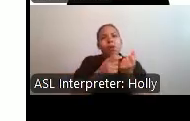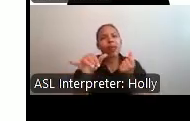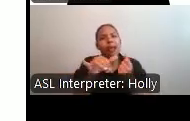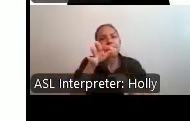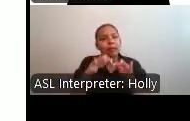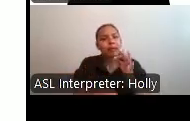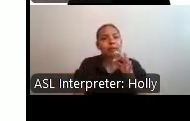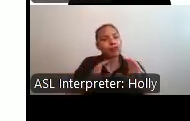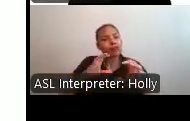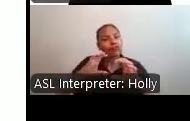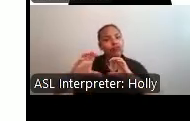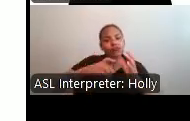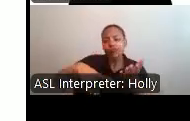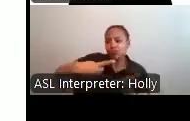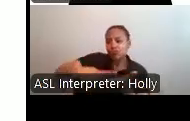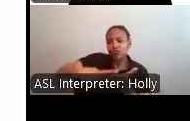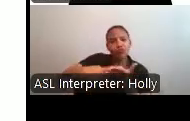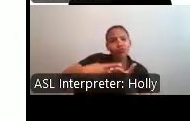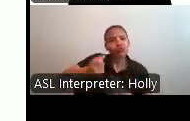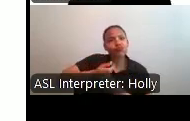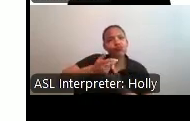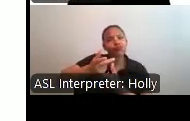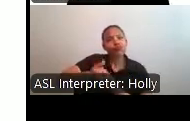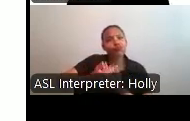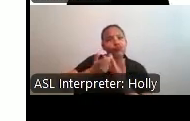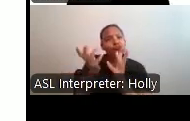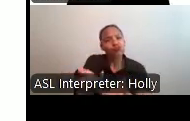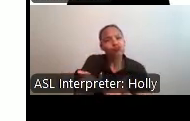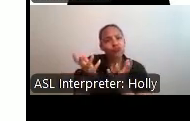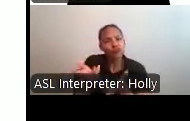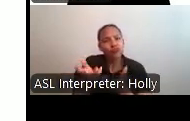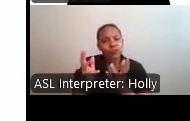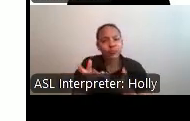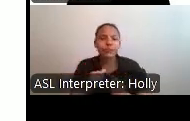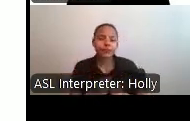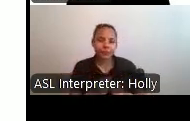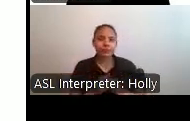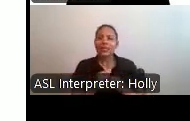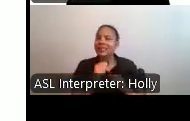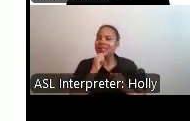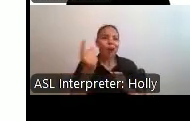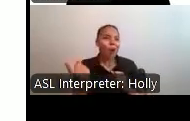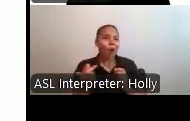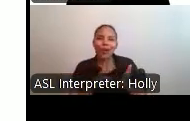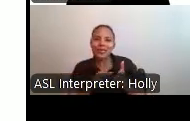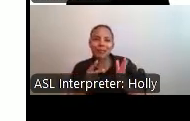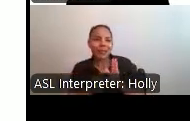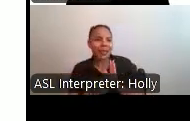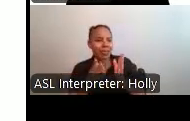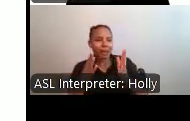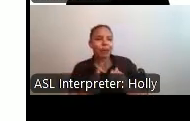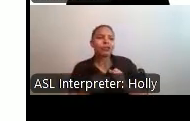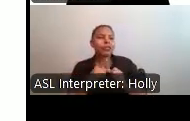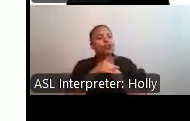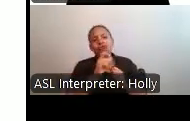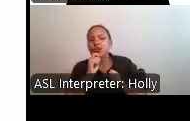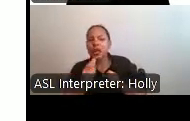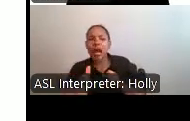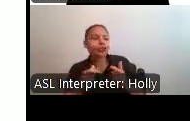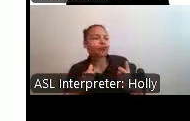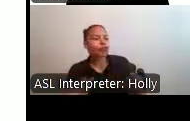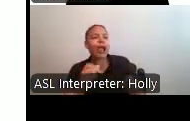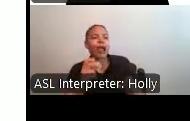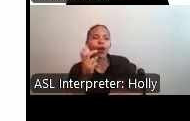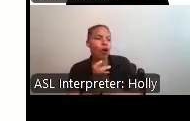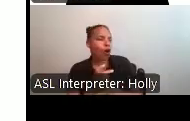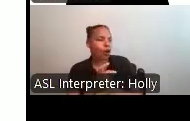trust. This isn't about non-compliance or someone not trying hard enough. These moments may be signals that someone needs a little